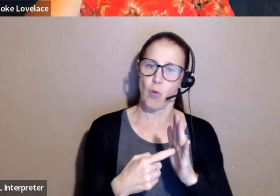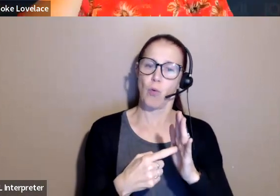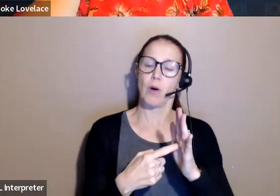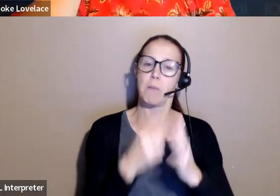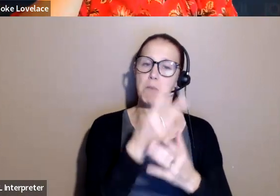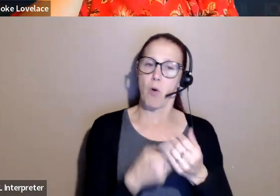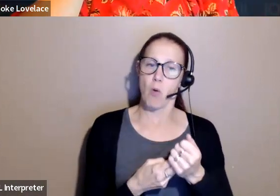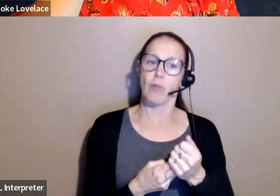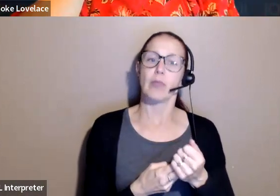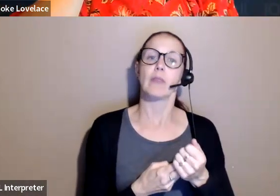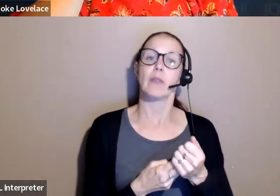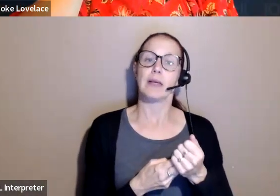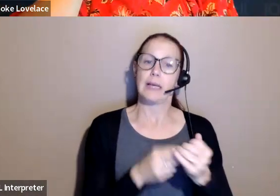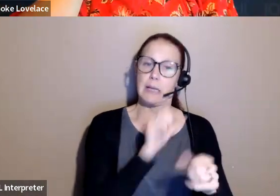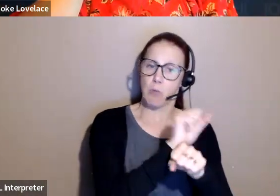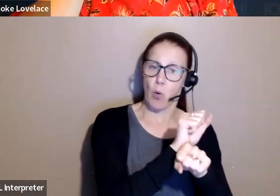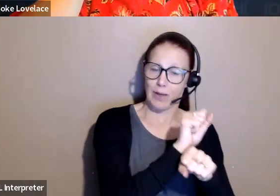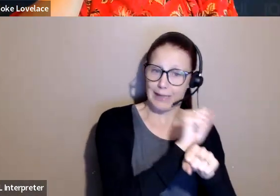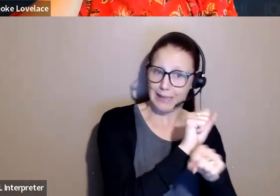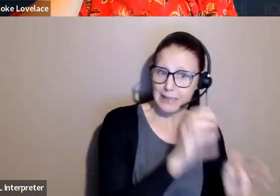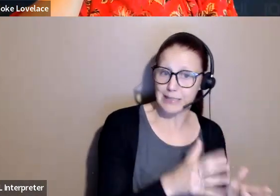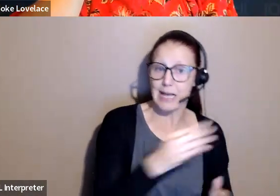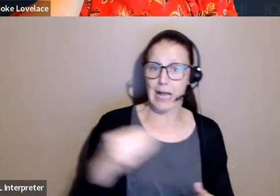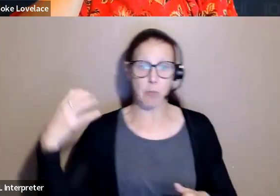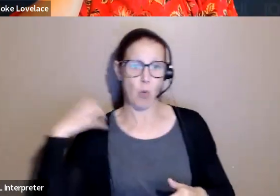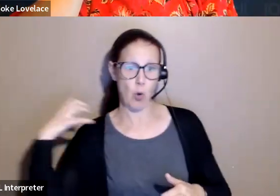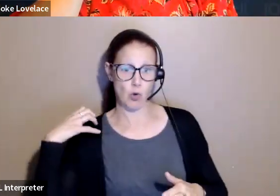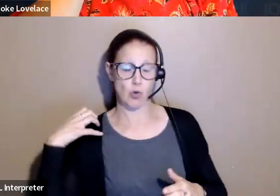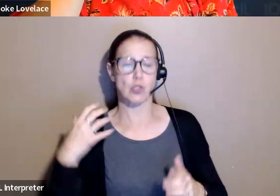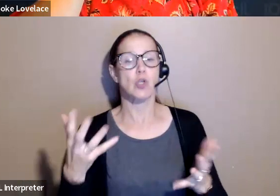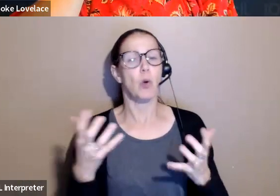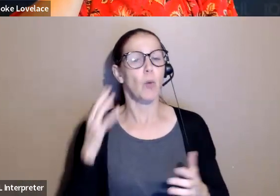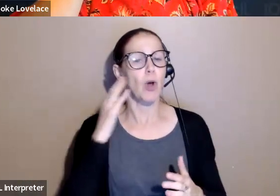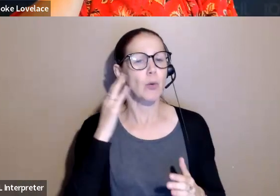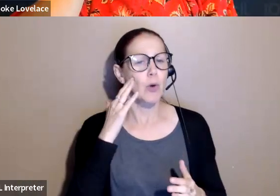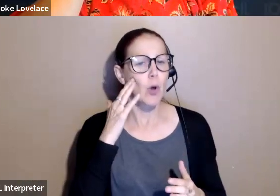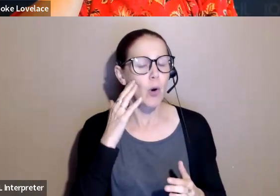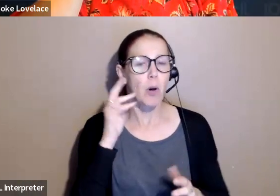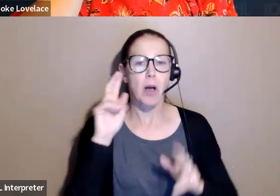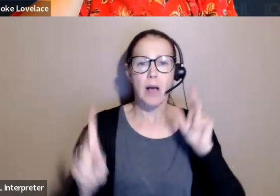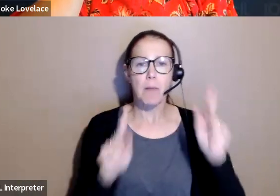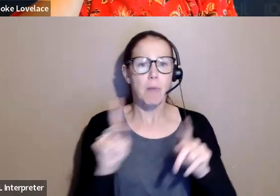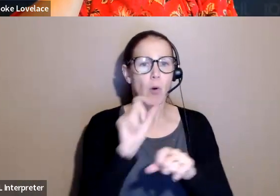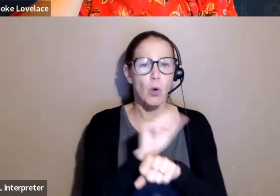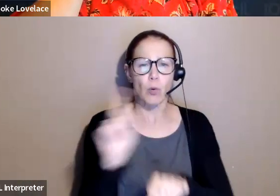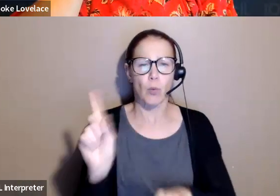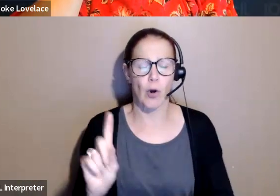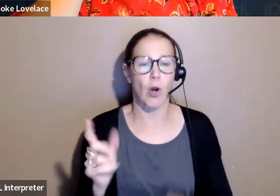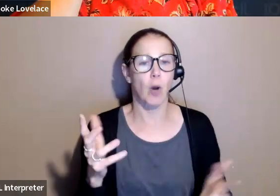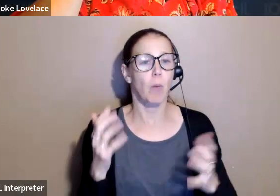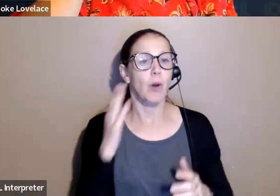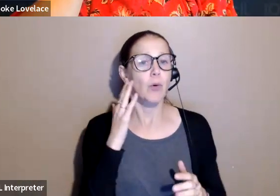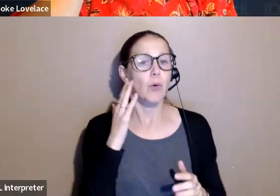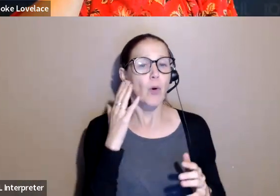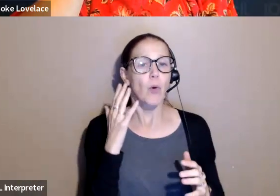both employees and employers. So we want to know where people are employed, and we want